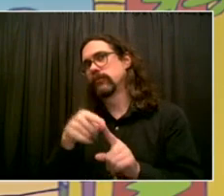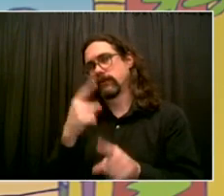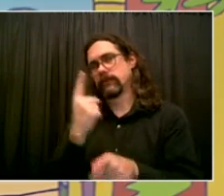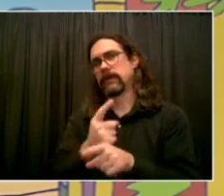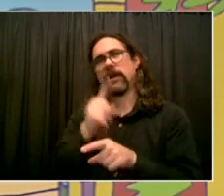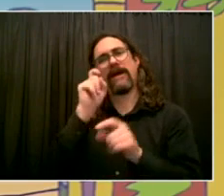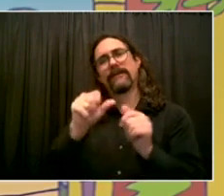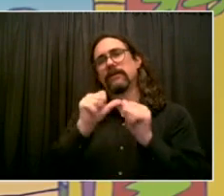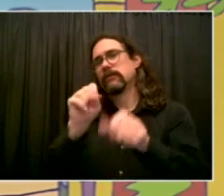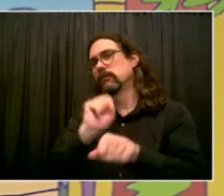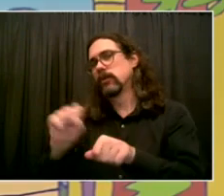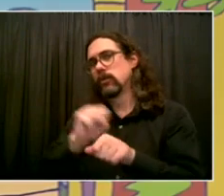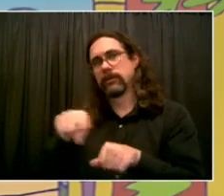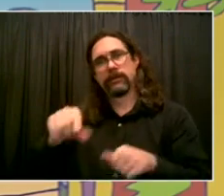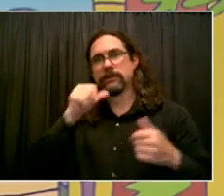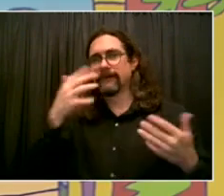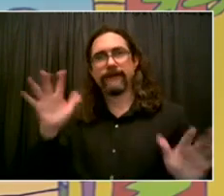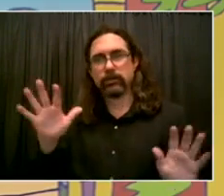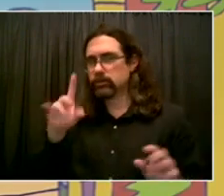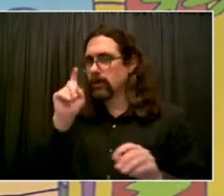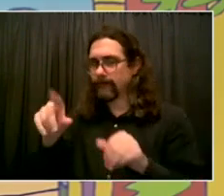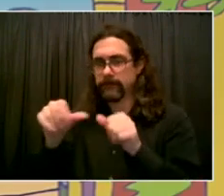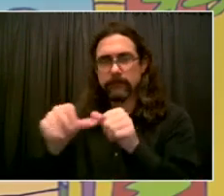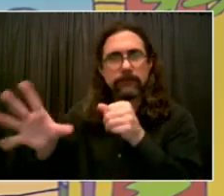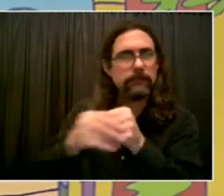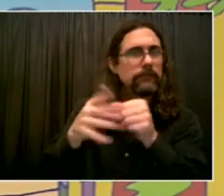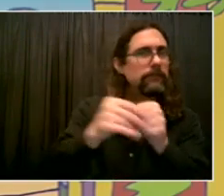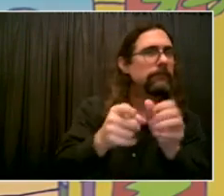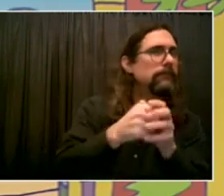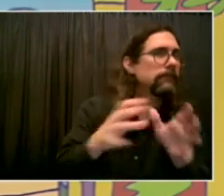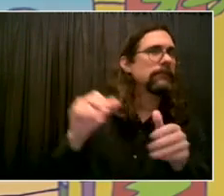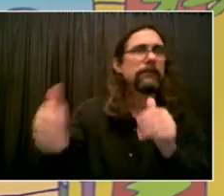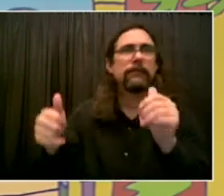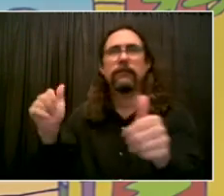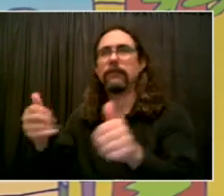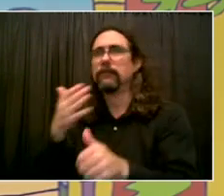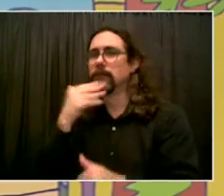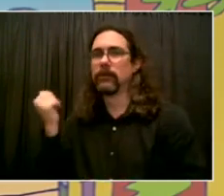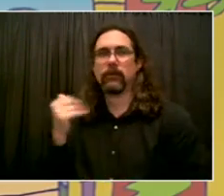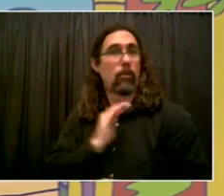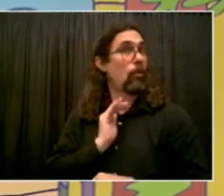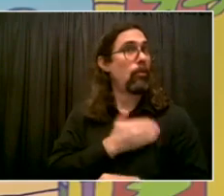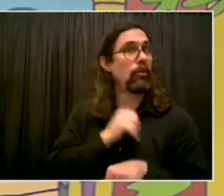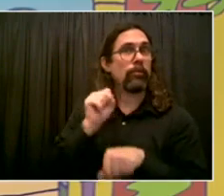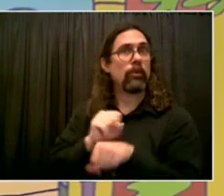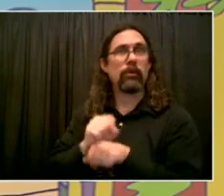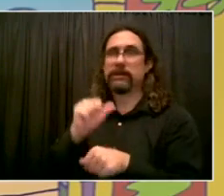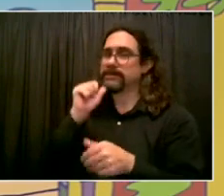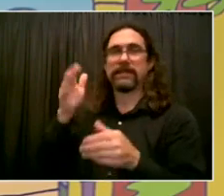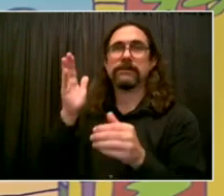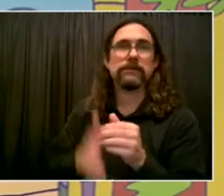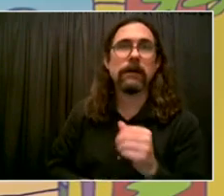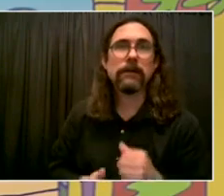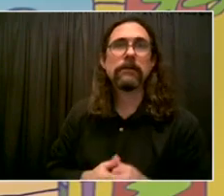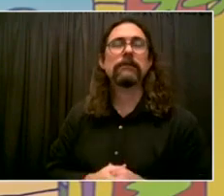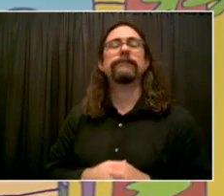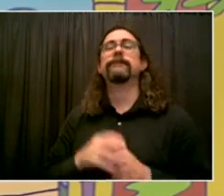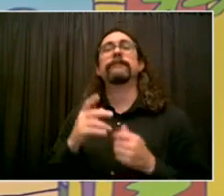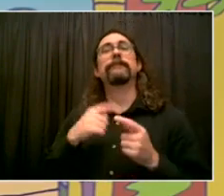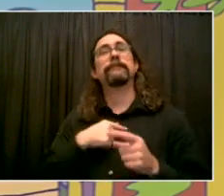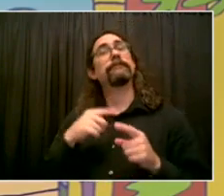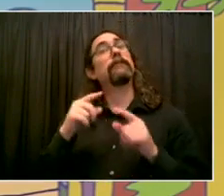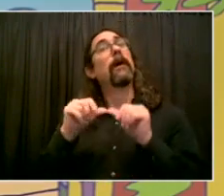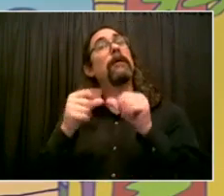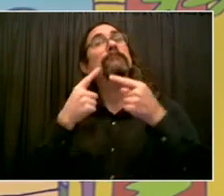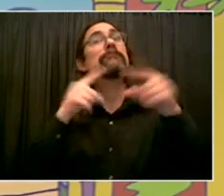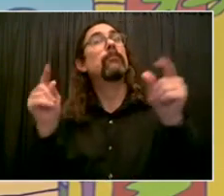done, and I think you raise a great point about one of the ways to get it done. So I'm thrilled with these investments. They're going to reach a lot of people, but you're right. Let's make sure they